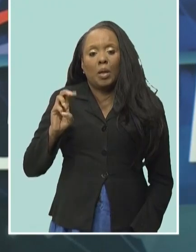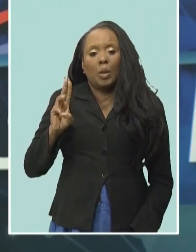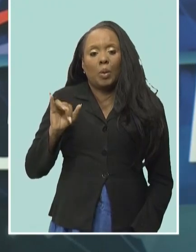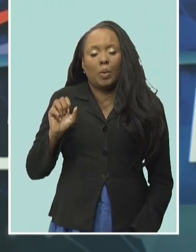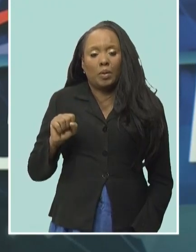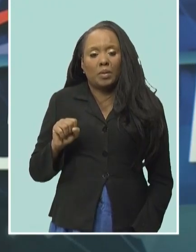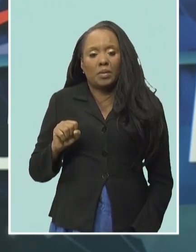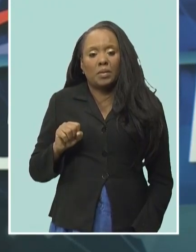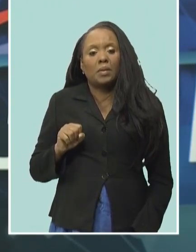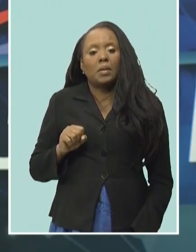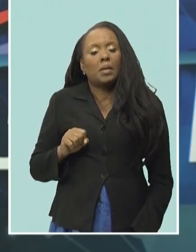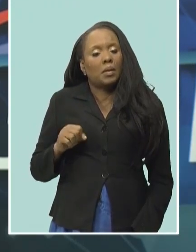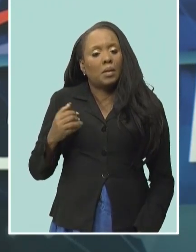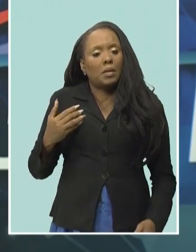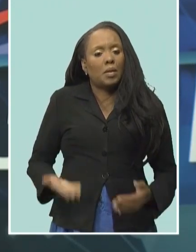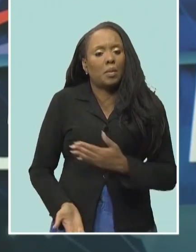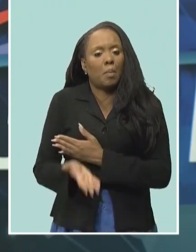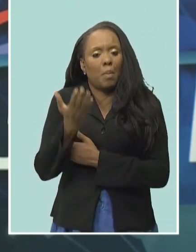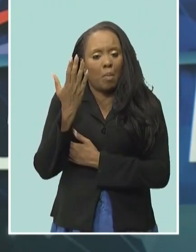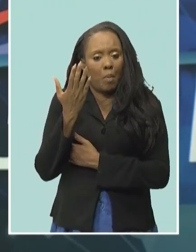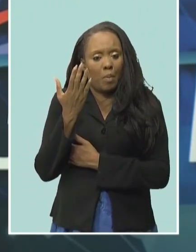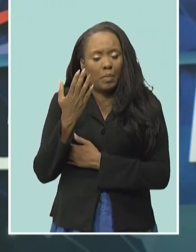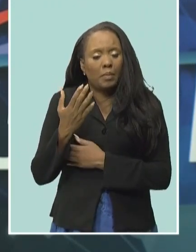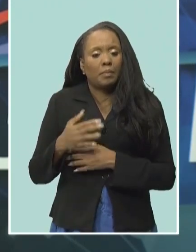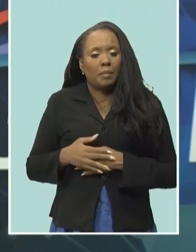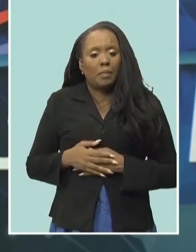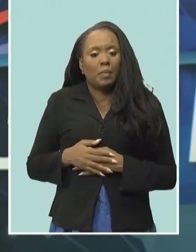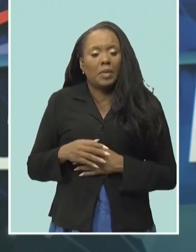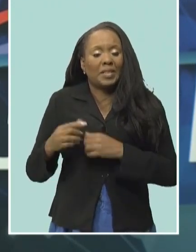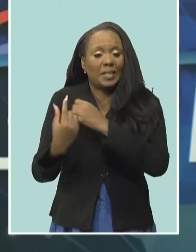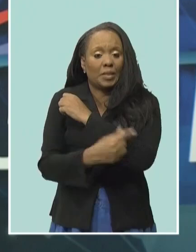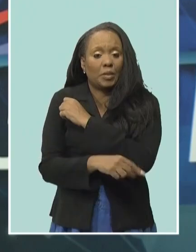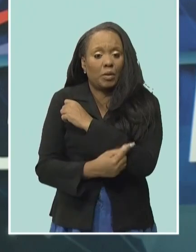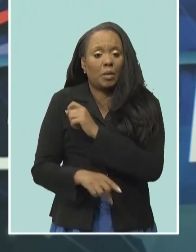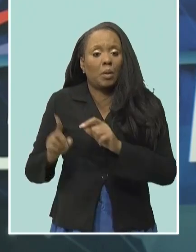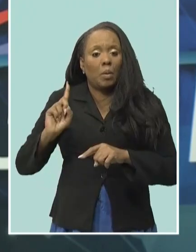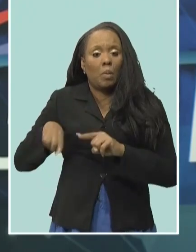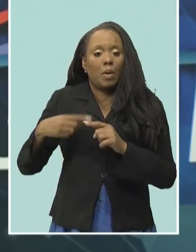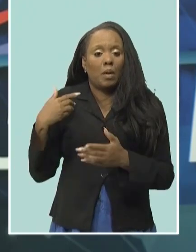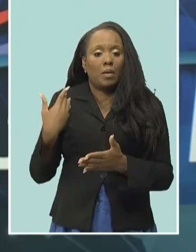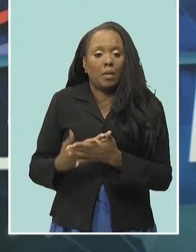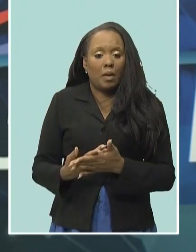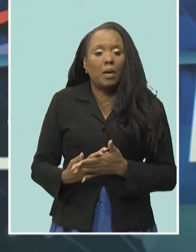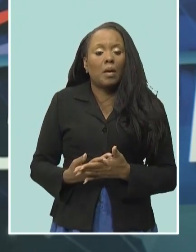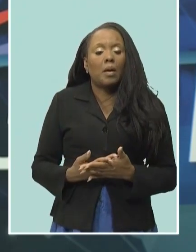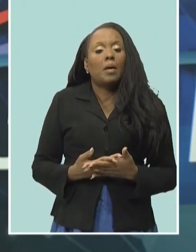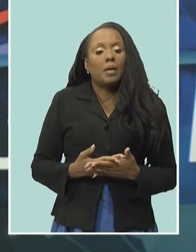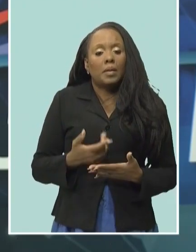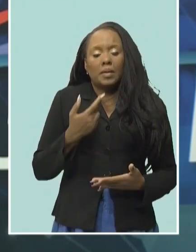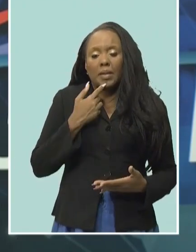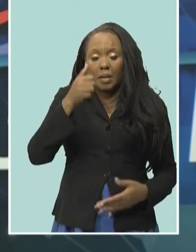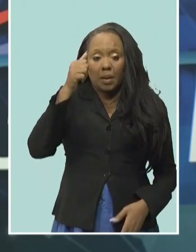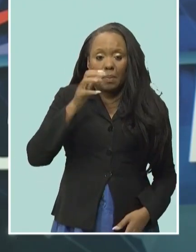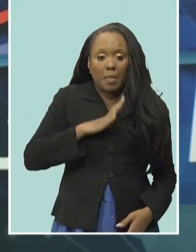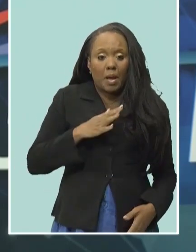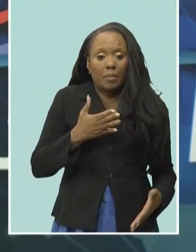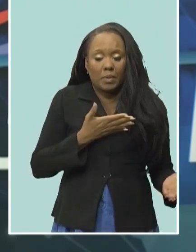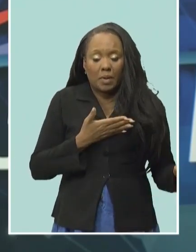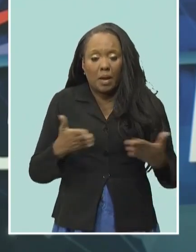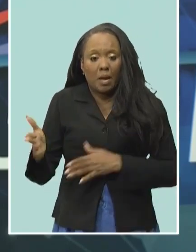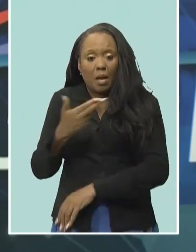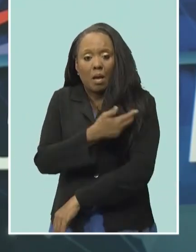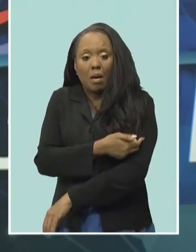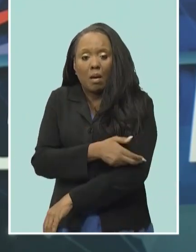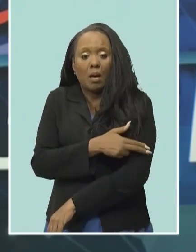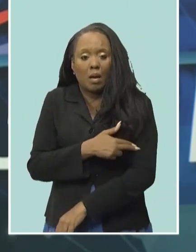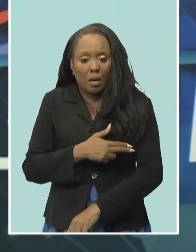Greens. Officers responded to the scene. However, on arrival, they learned the victim was transported by private motorcar for medical attention at the